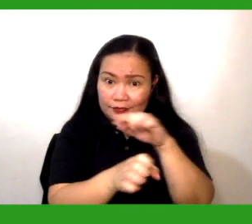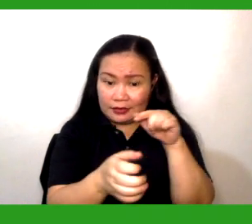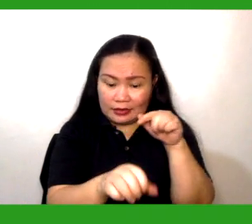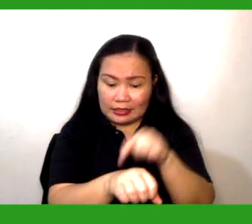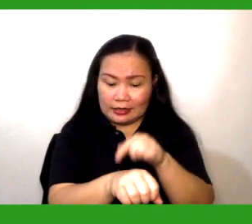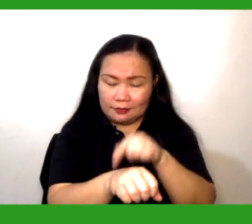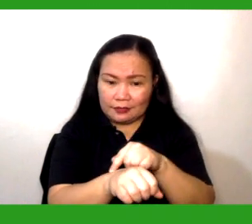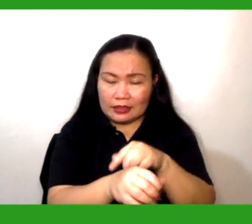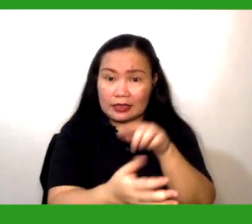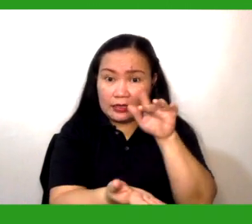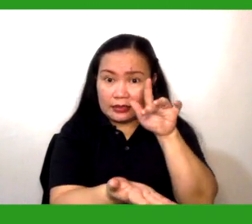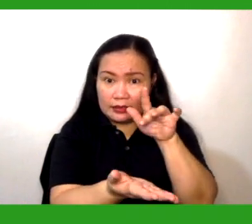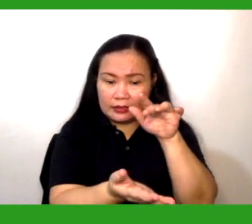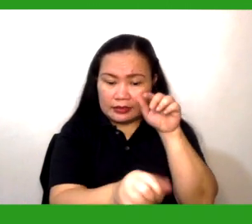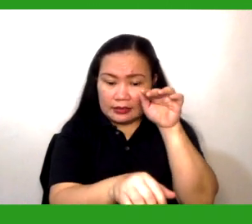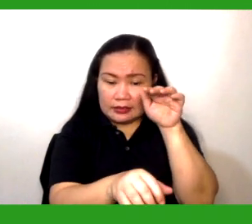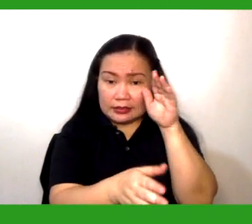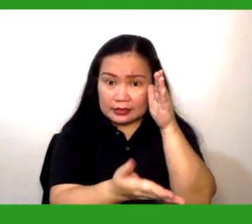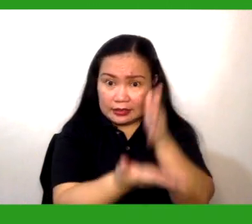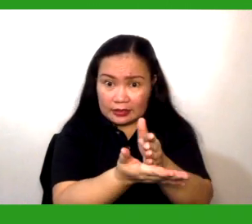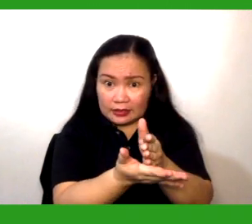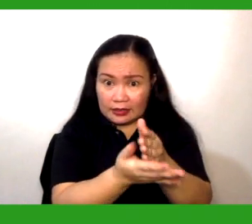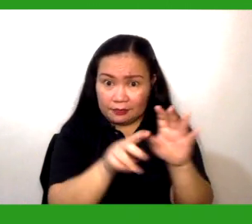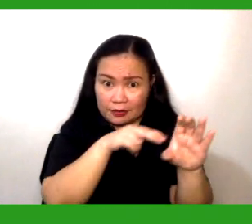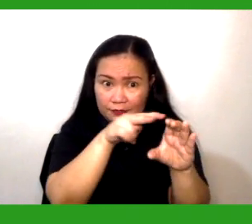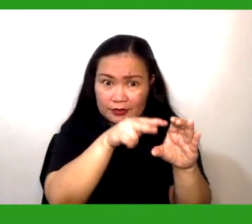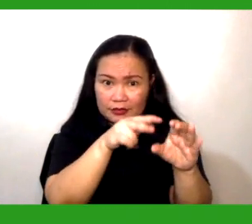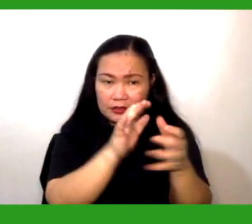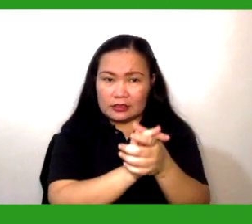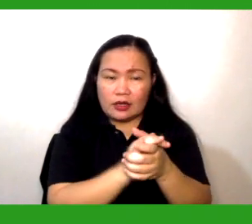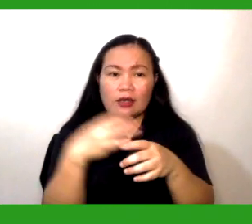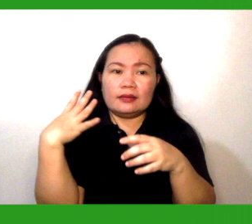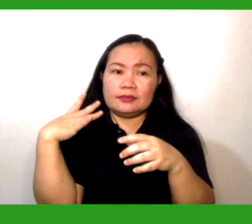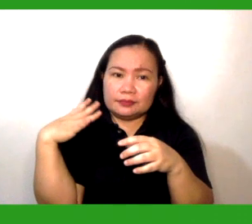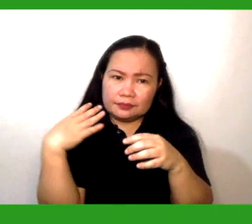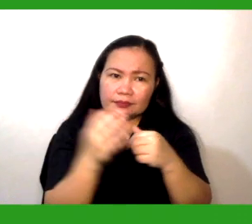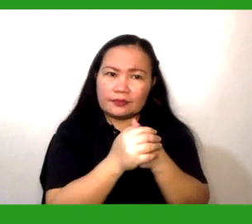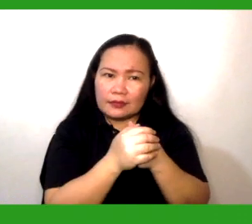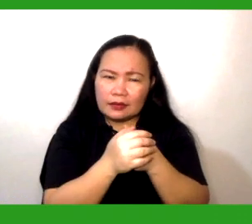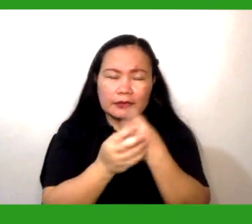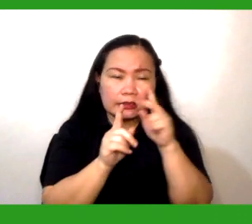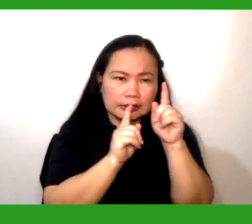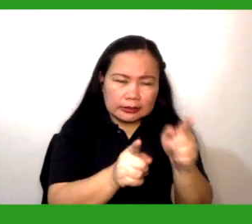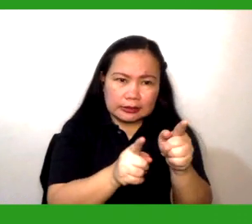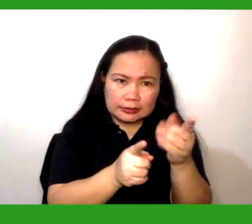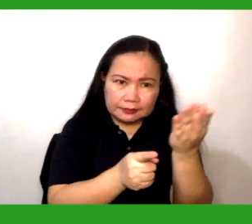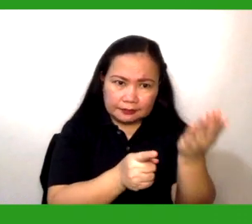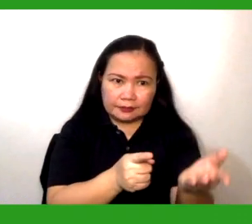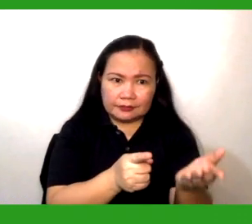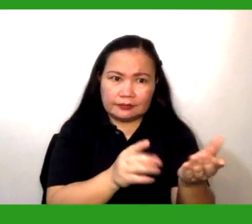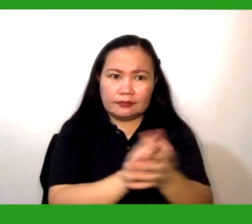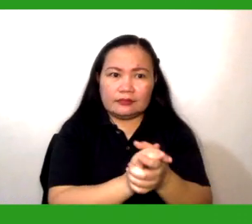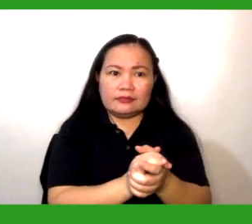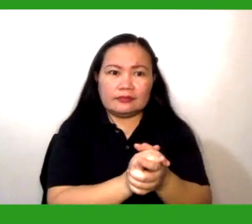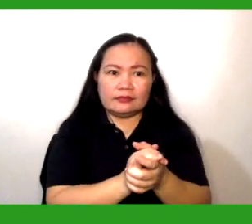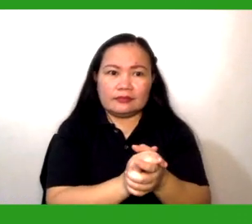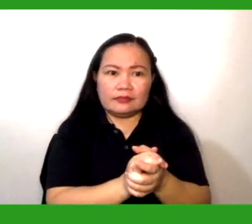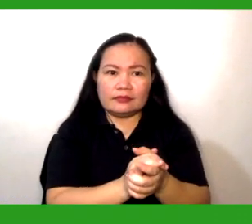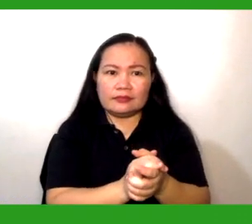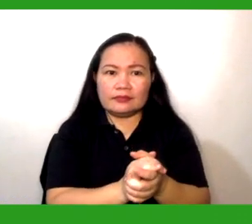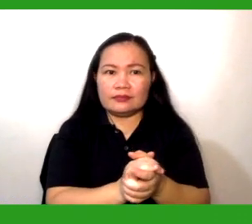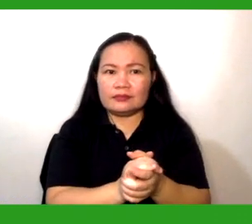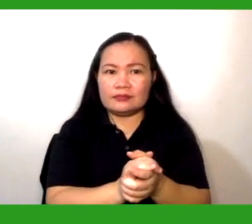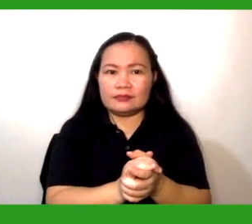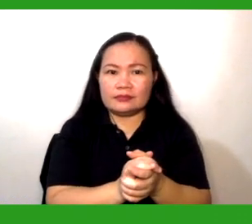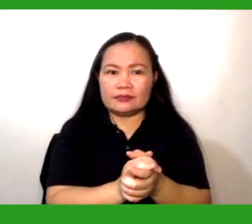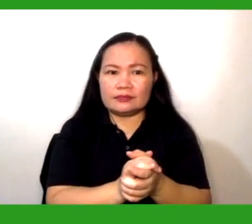pause the video so you can have enough time in answering the activity.